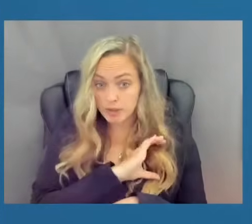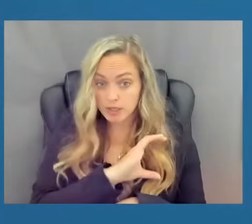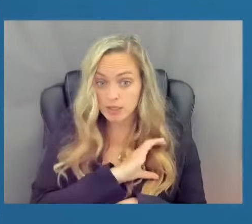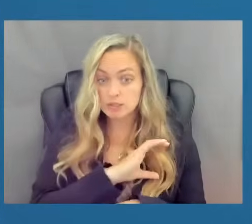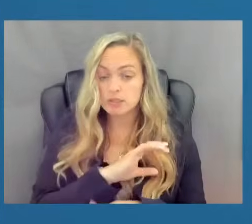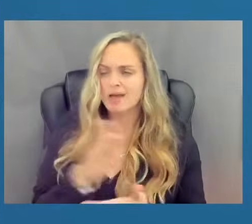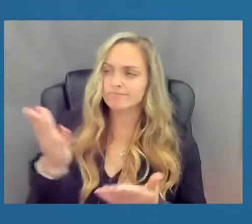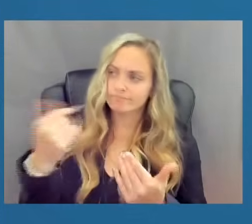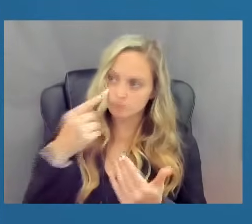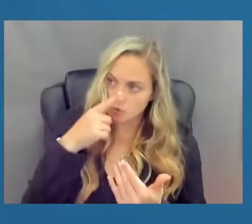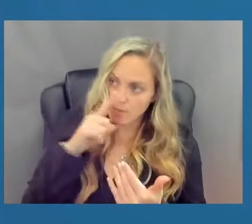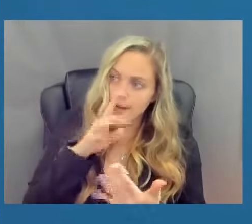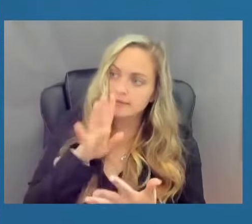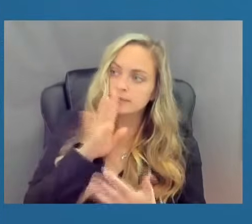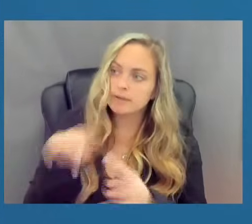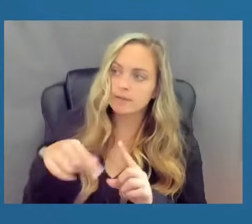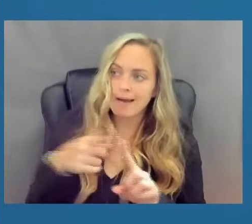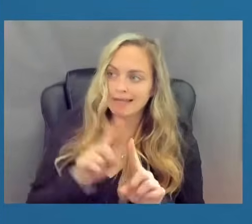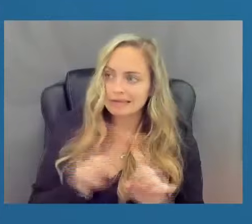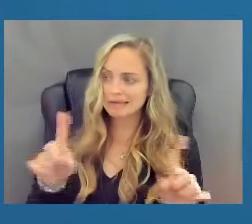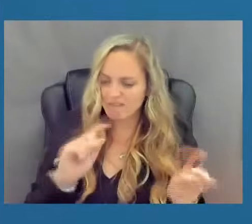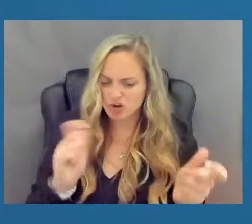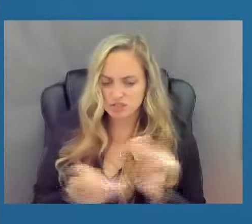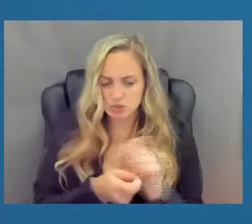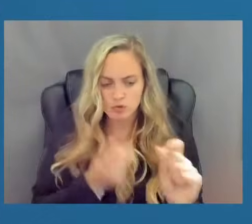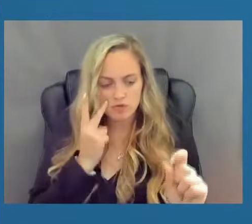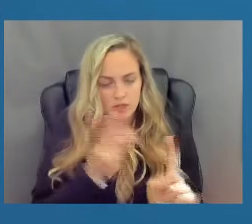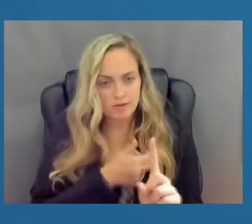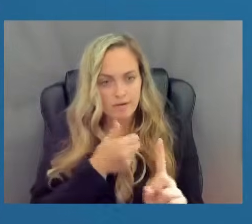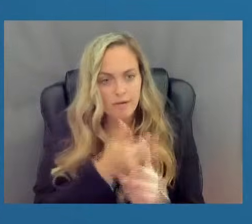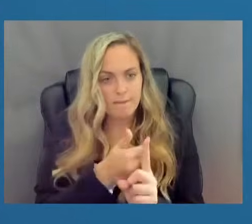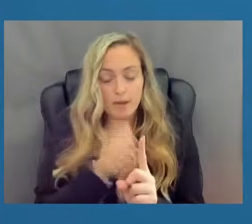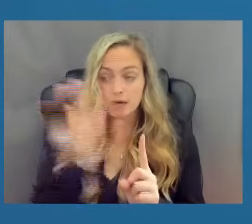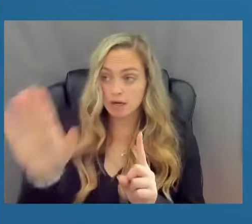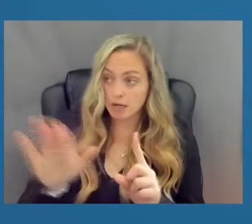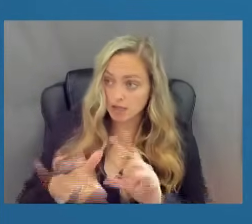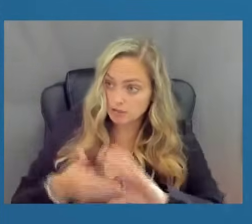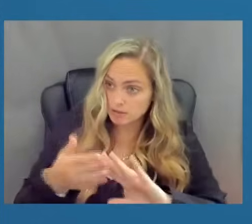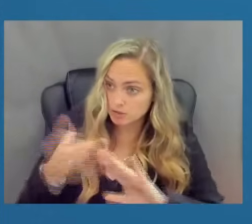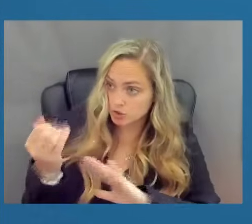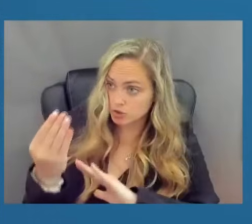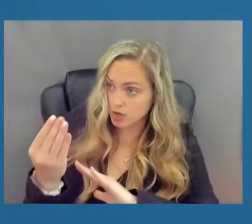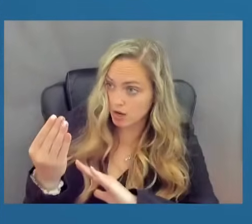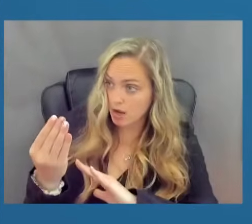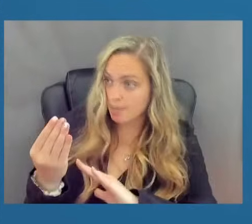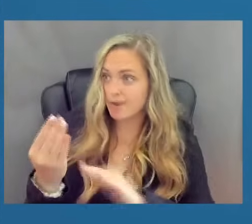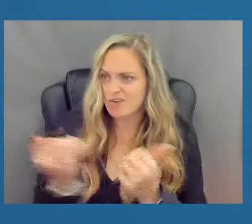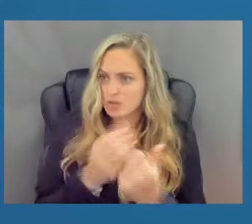and say a few words about the difference that is making in his operations, the support we've been giving.